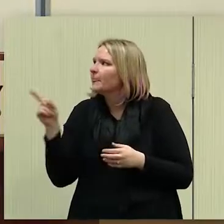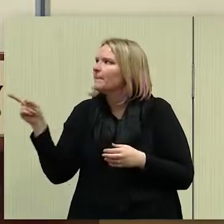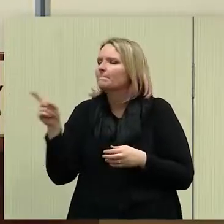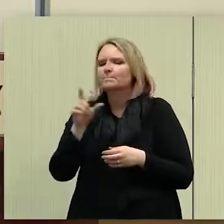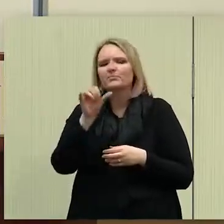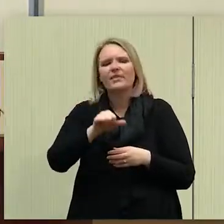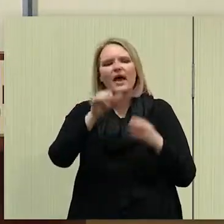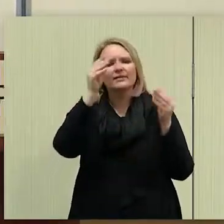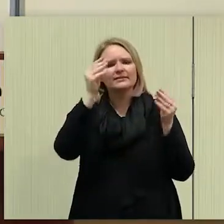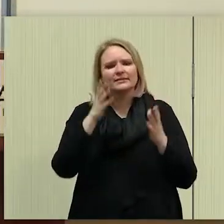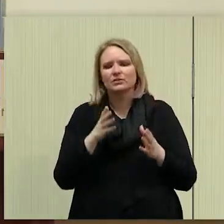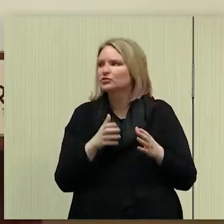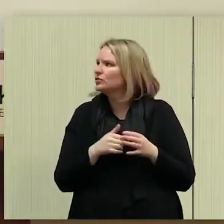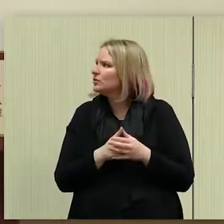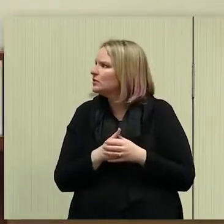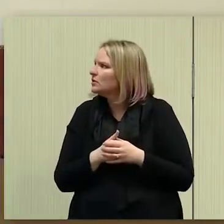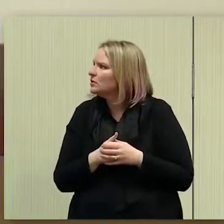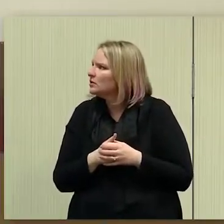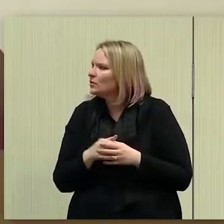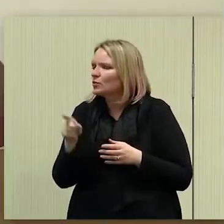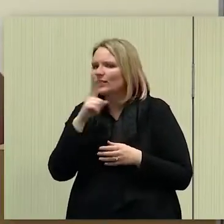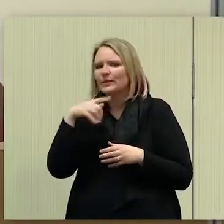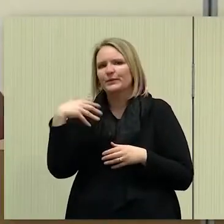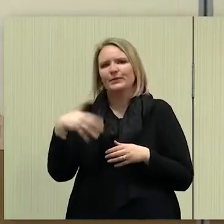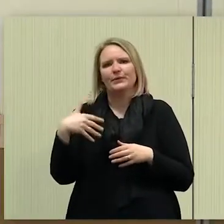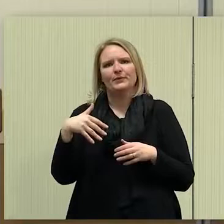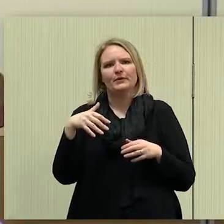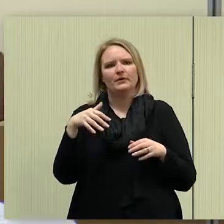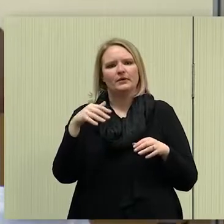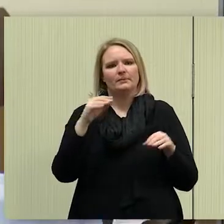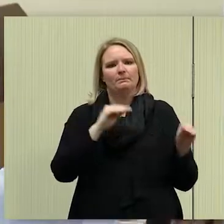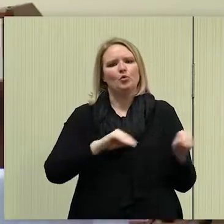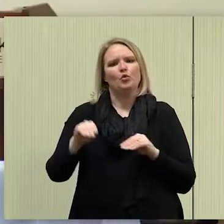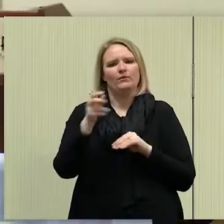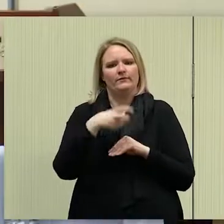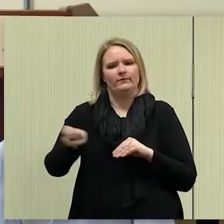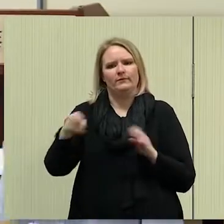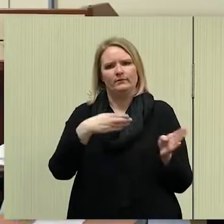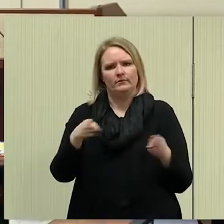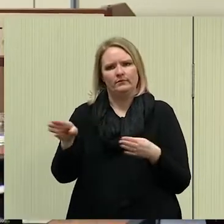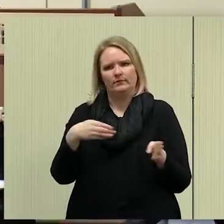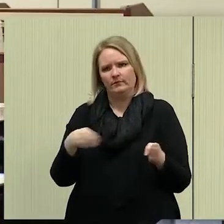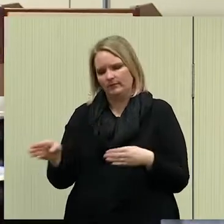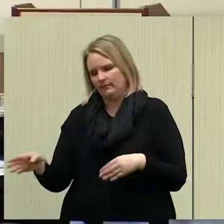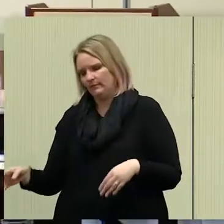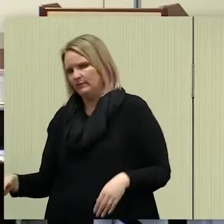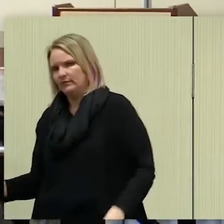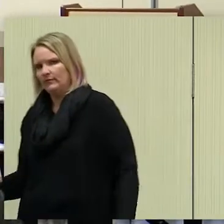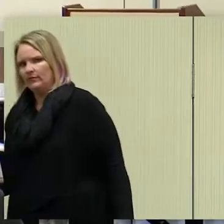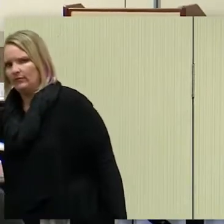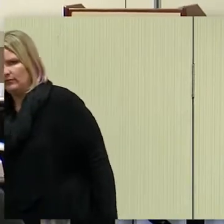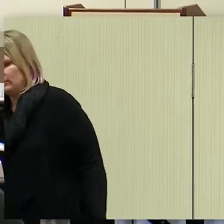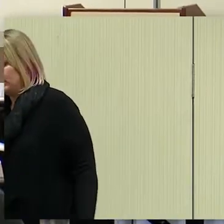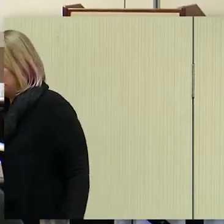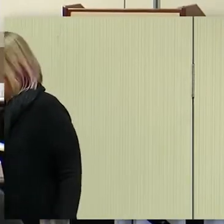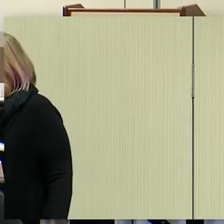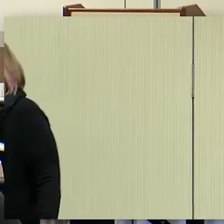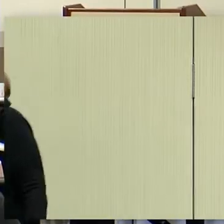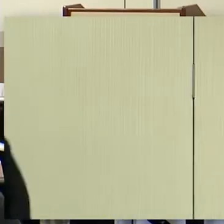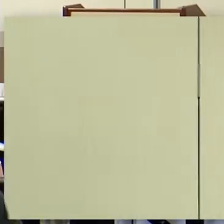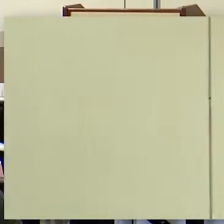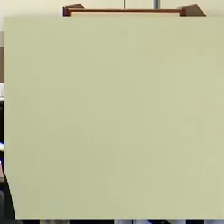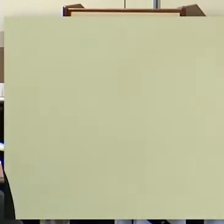who I think does a nice job with moving children in from transitioning from one area to another.